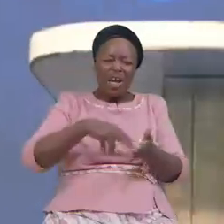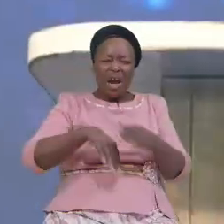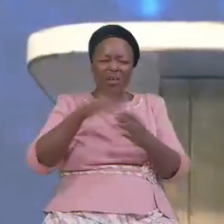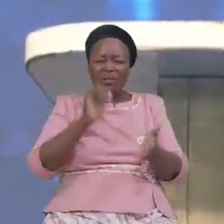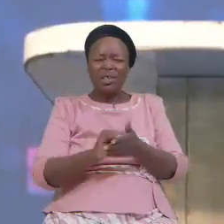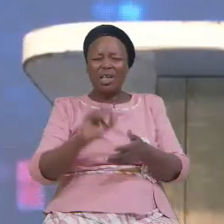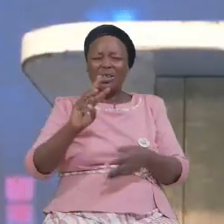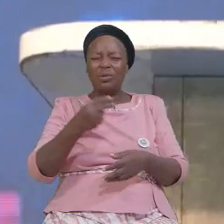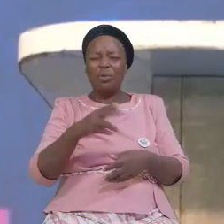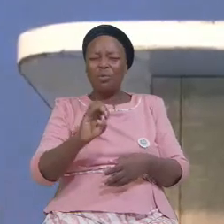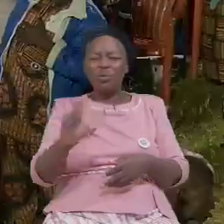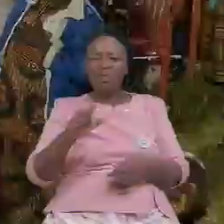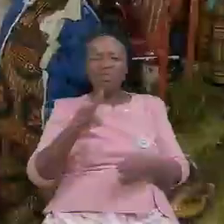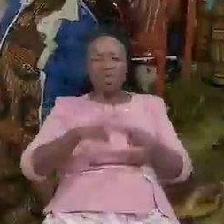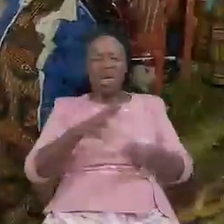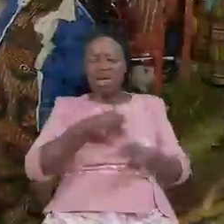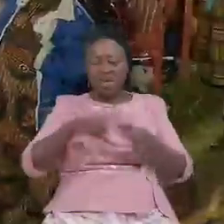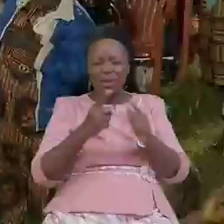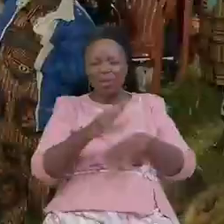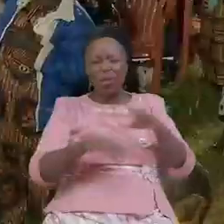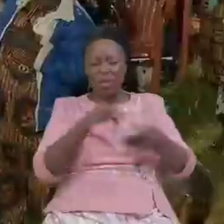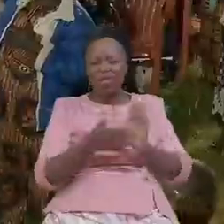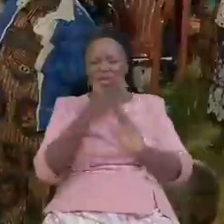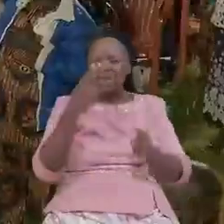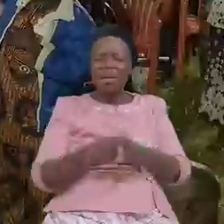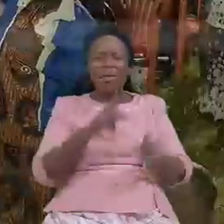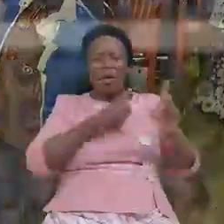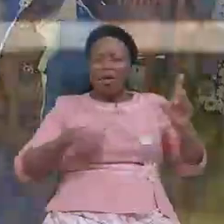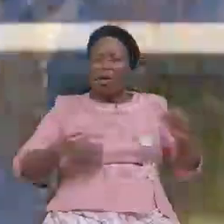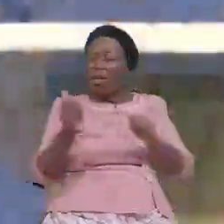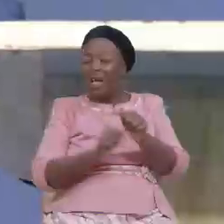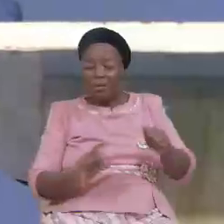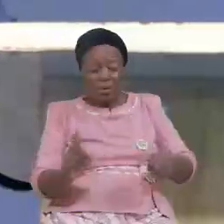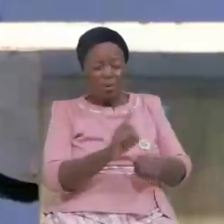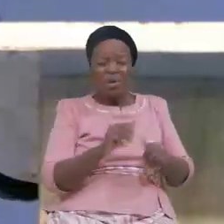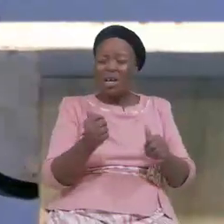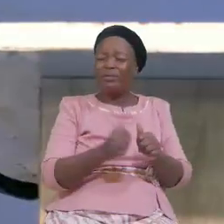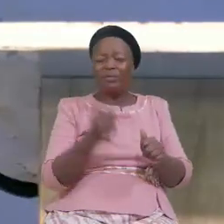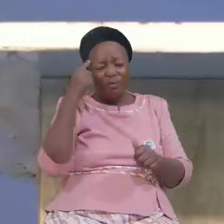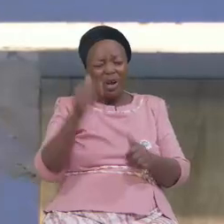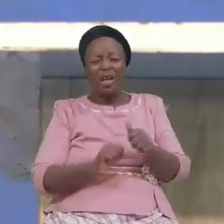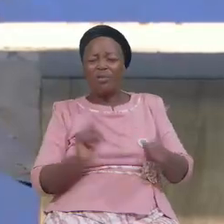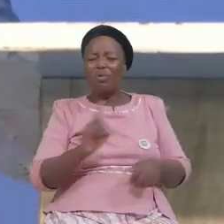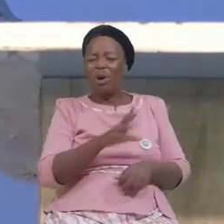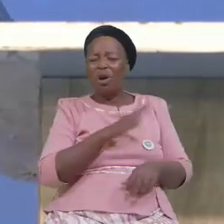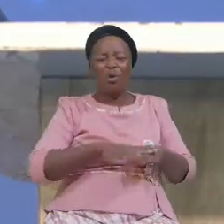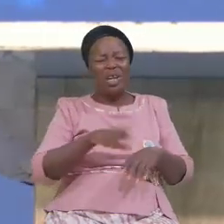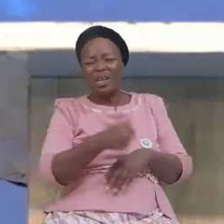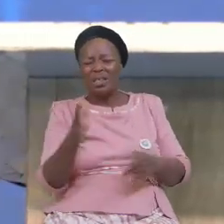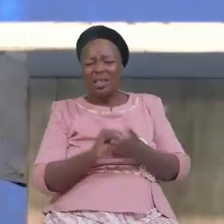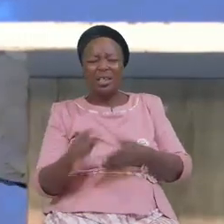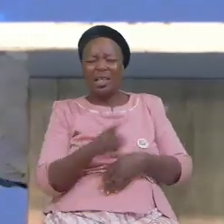wheelchair and begin to walk. Lord, everywhere, for everyone, on anything, they are asking